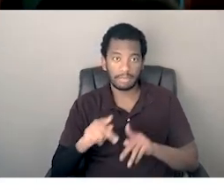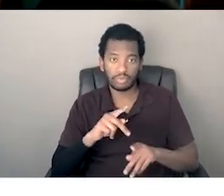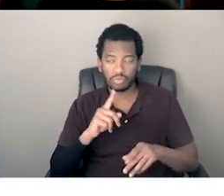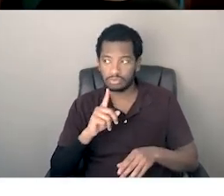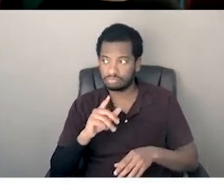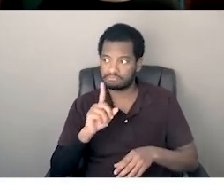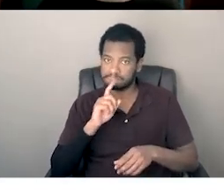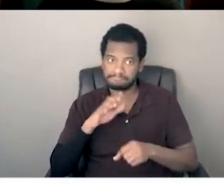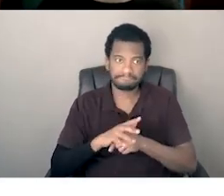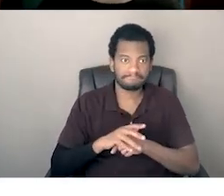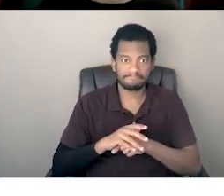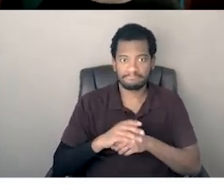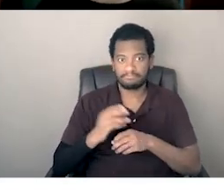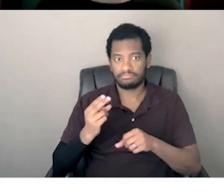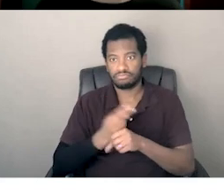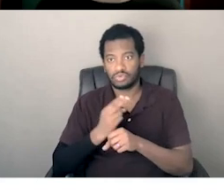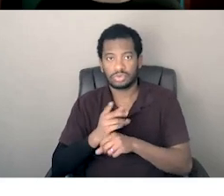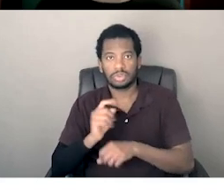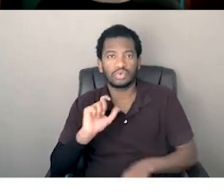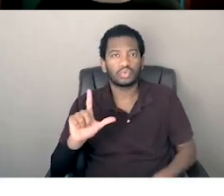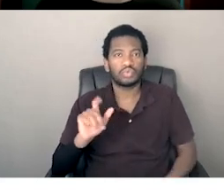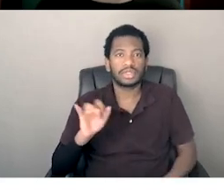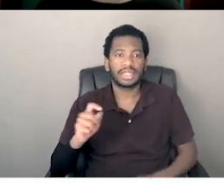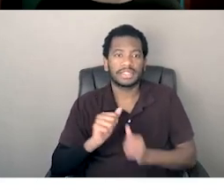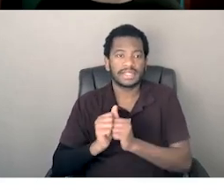So you can fill out an